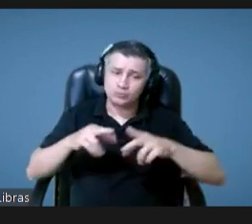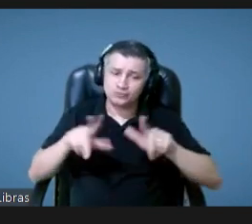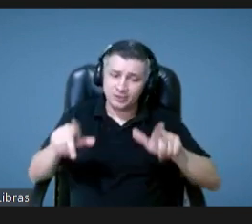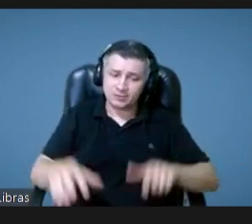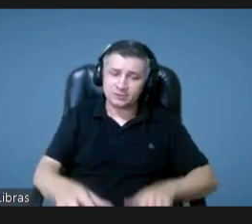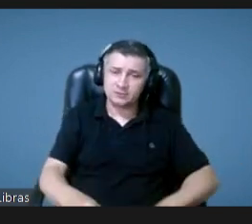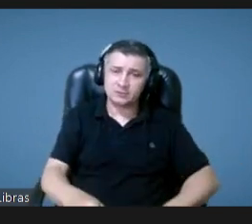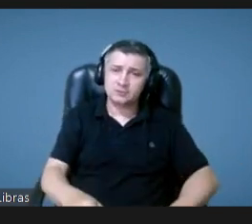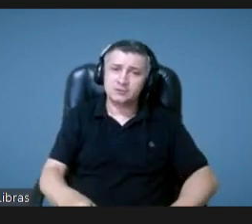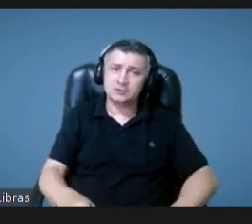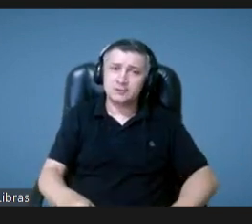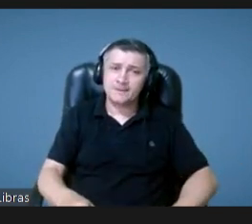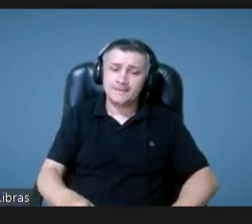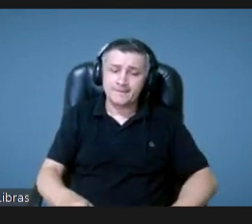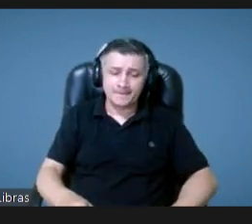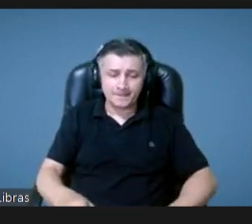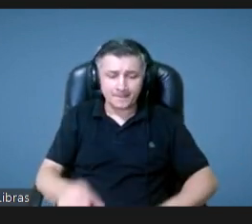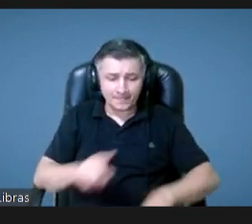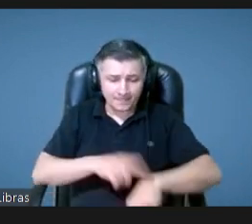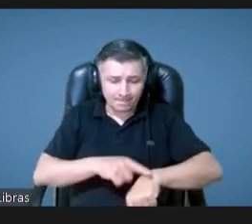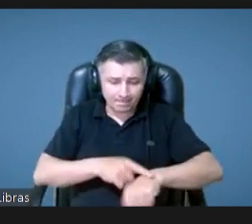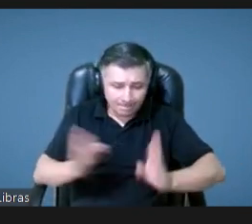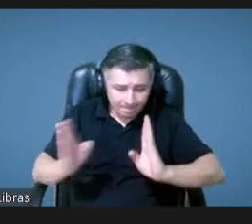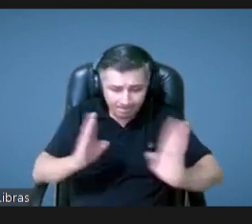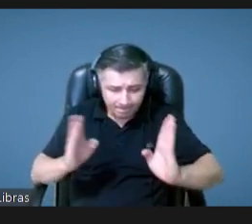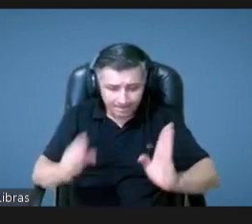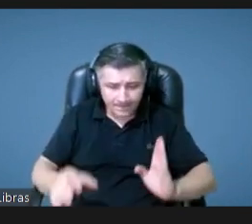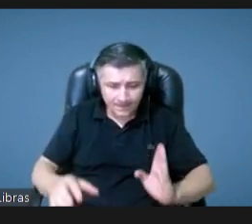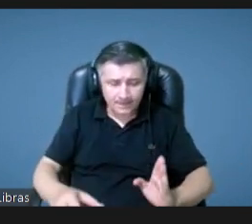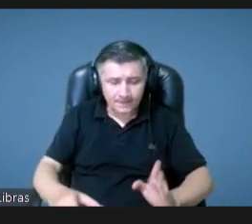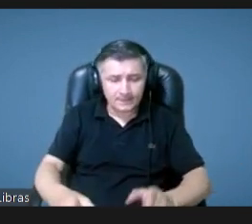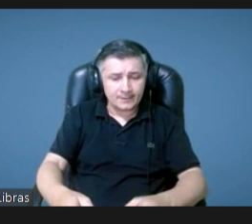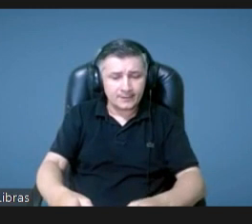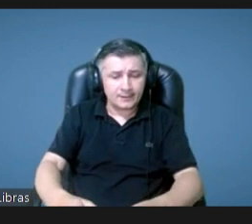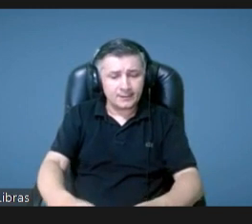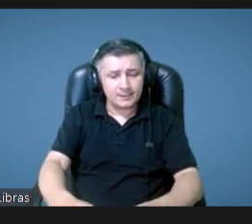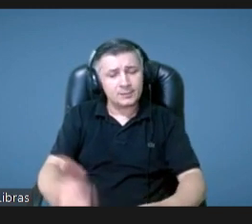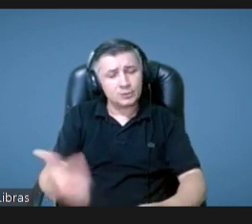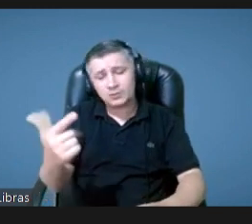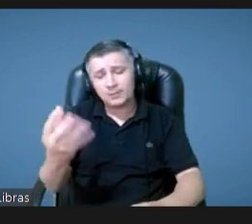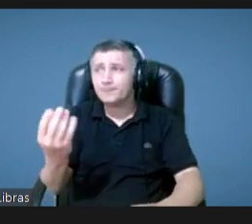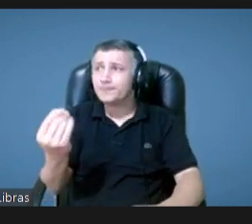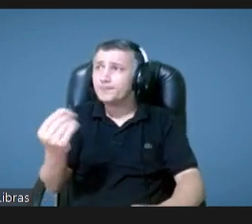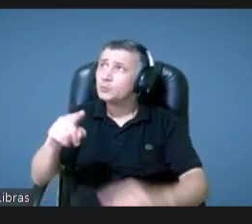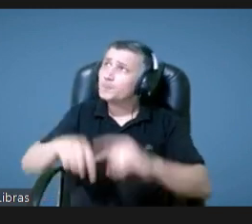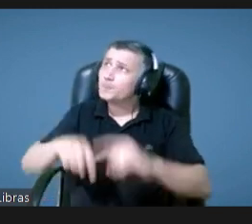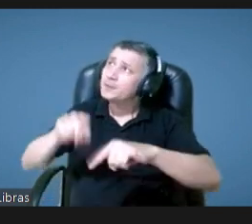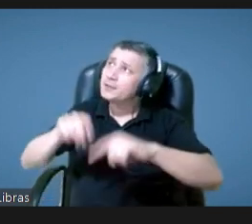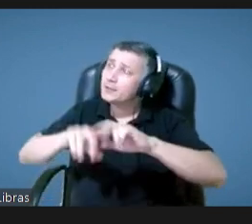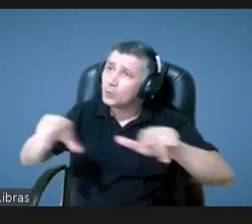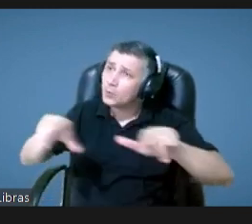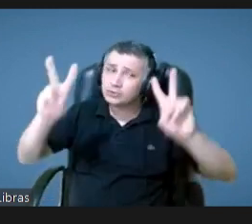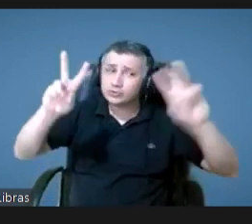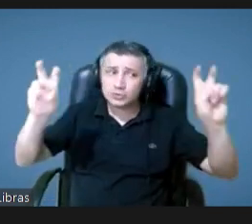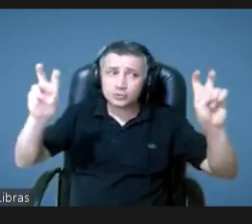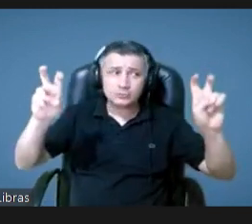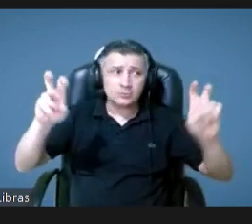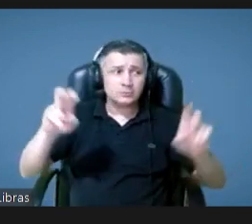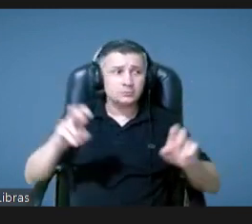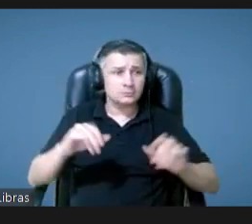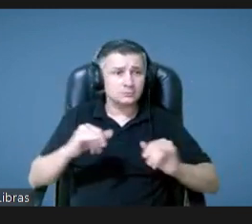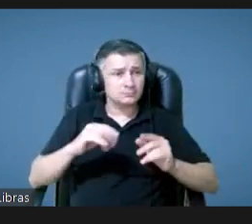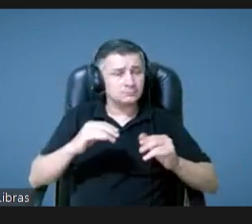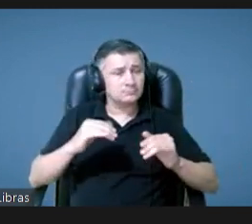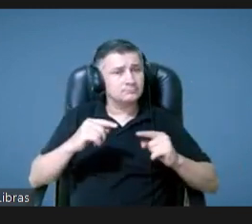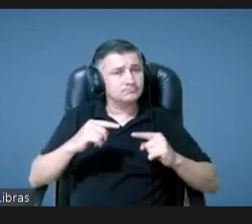land plots. So there might be a variation from period to period, but this is not